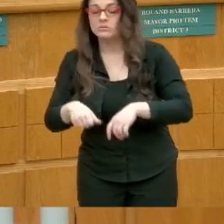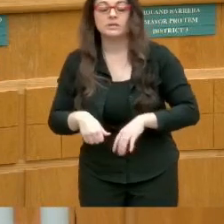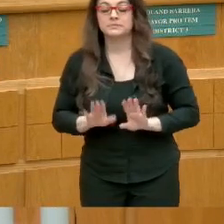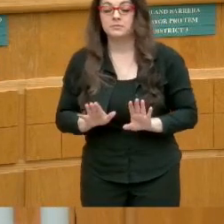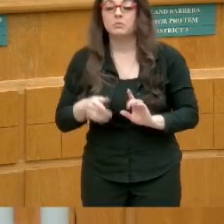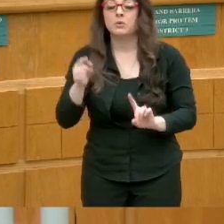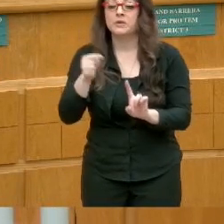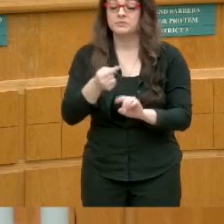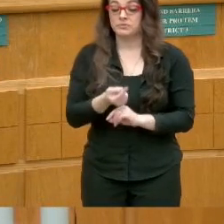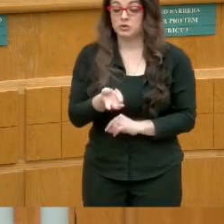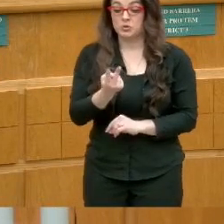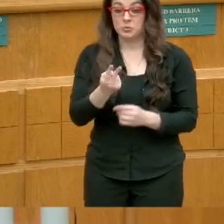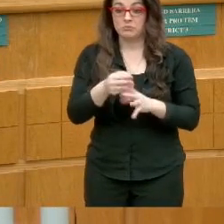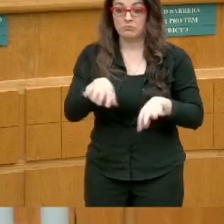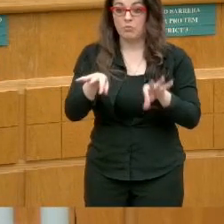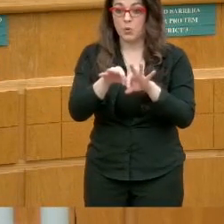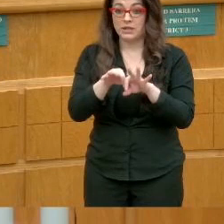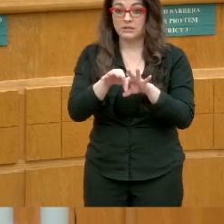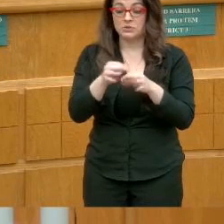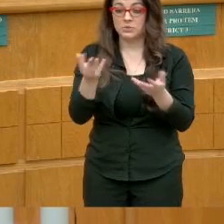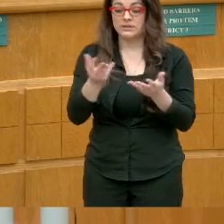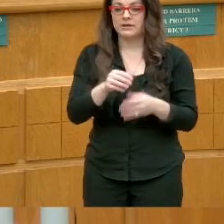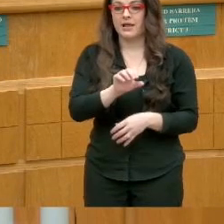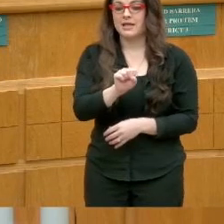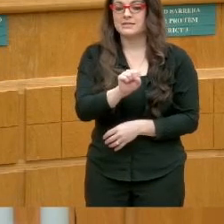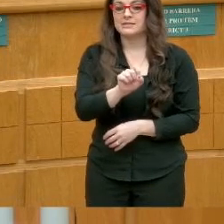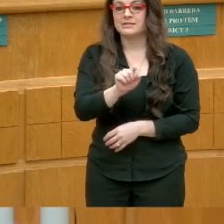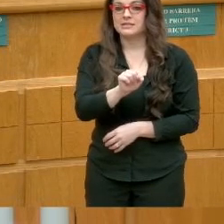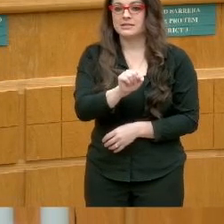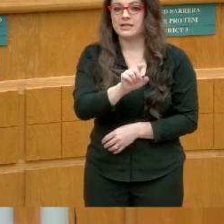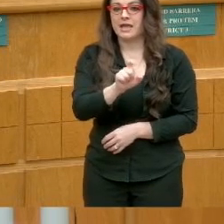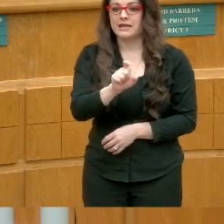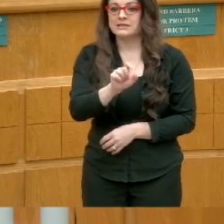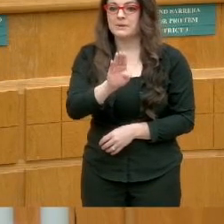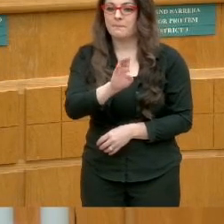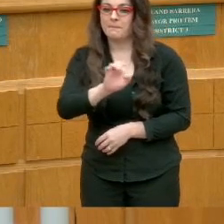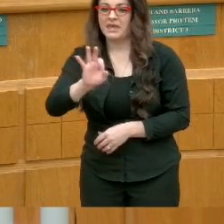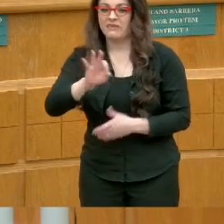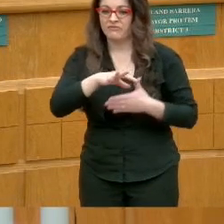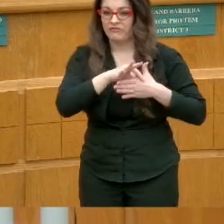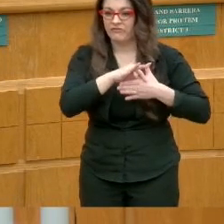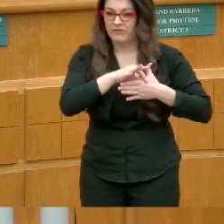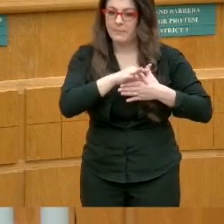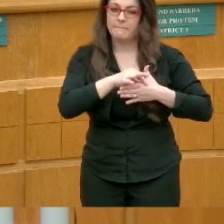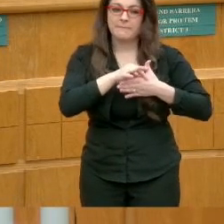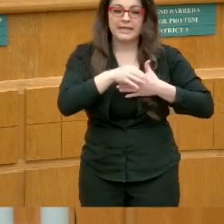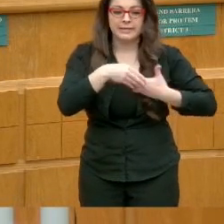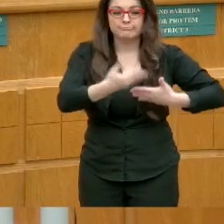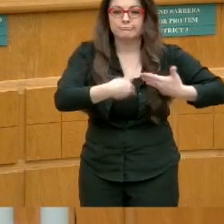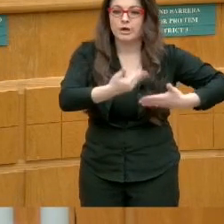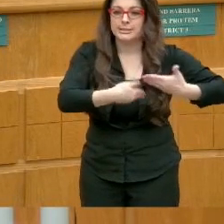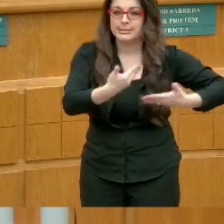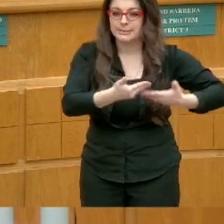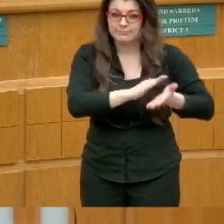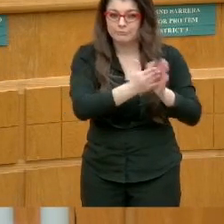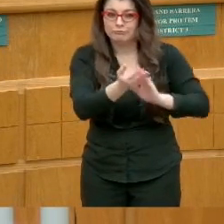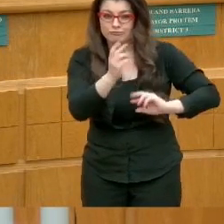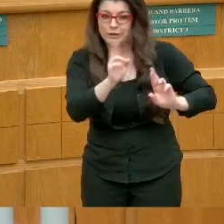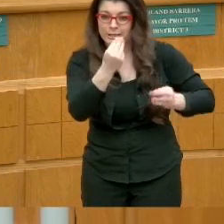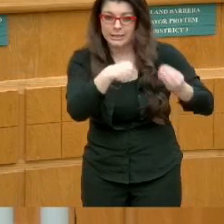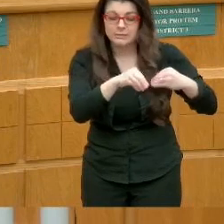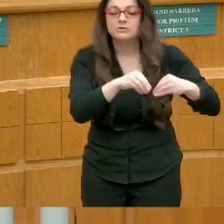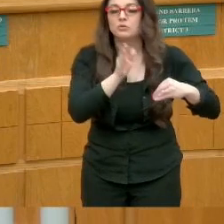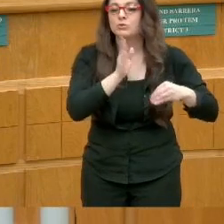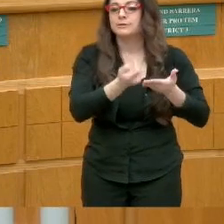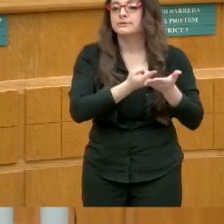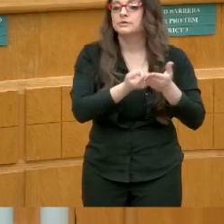of interest for the community. That includes STX Beef. So it's a beef processing plant that we have in Corpus Christi. We're going to talk about a COVID